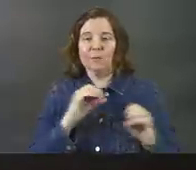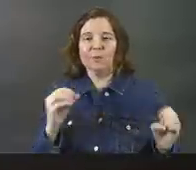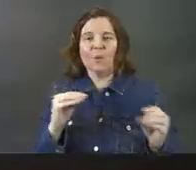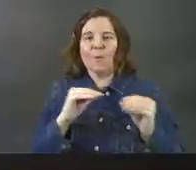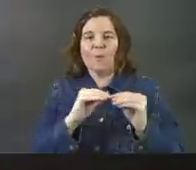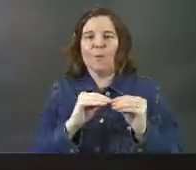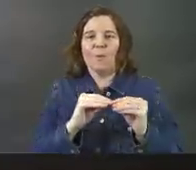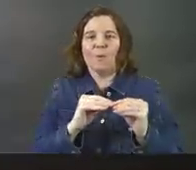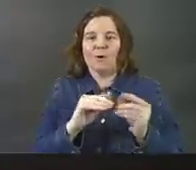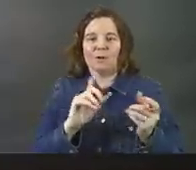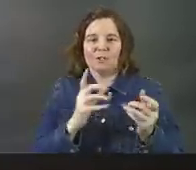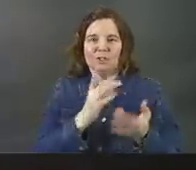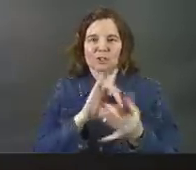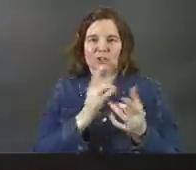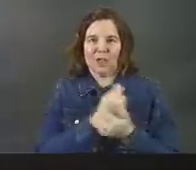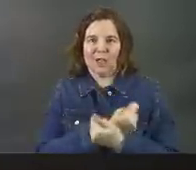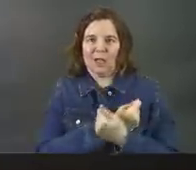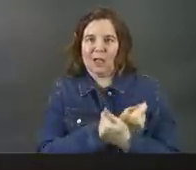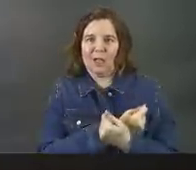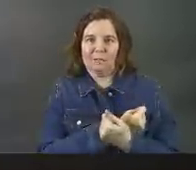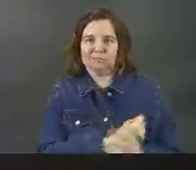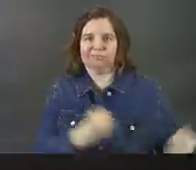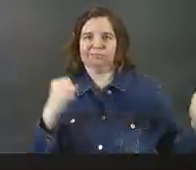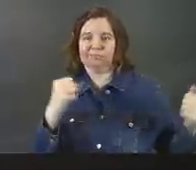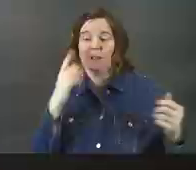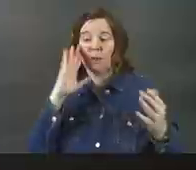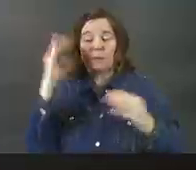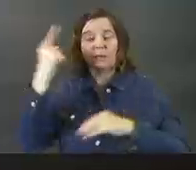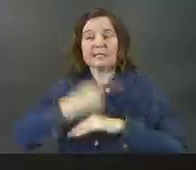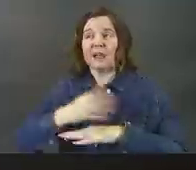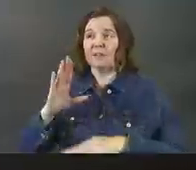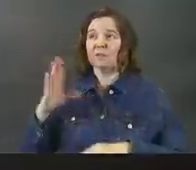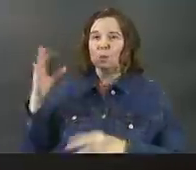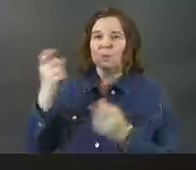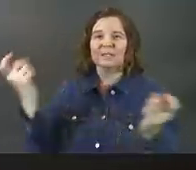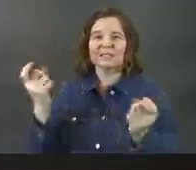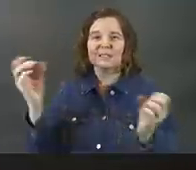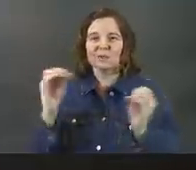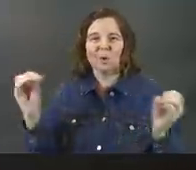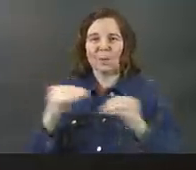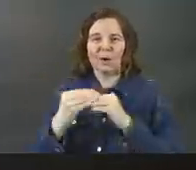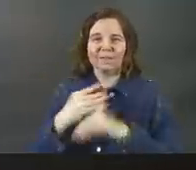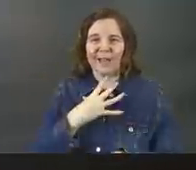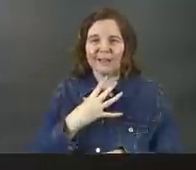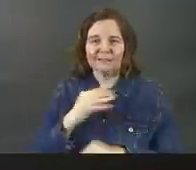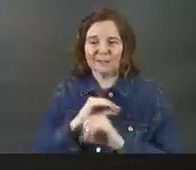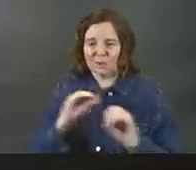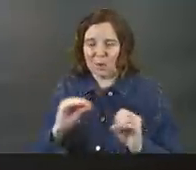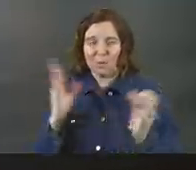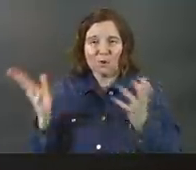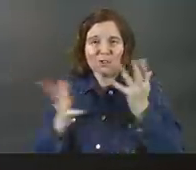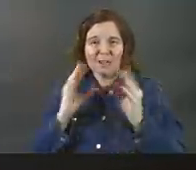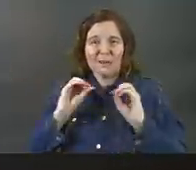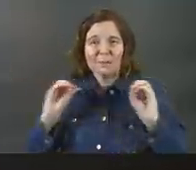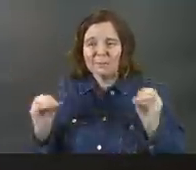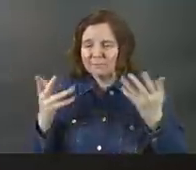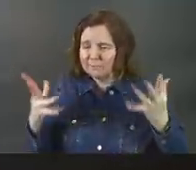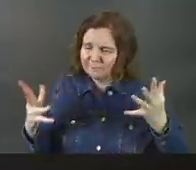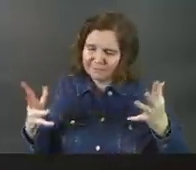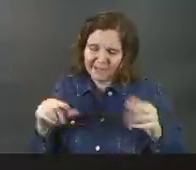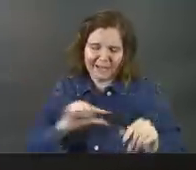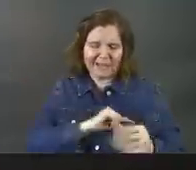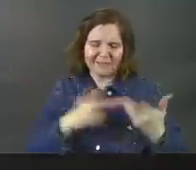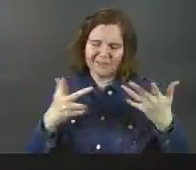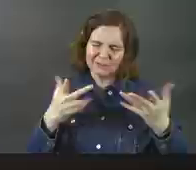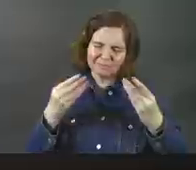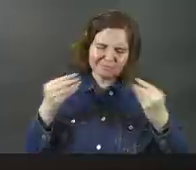no more chains on me. And there's going to be a day when this sin has no more effect, and there's no more shame, and there's no more guilt, and